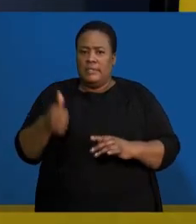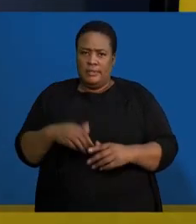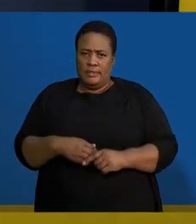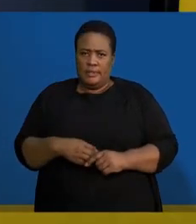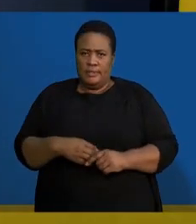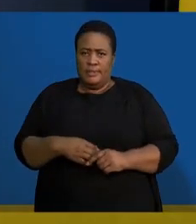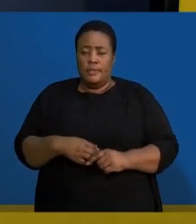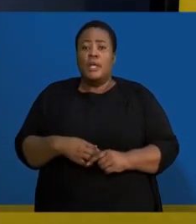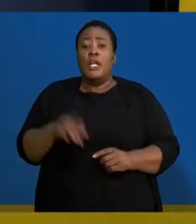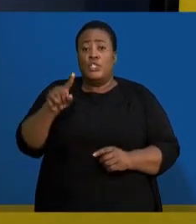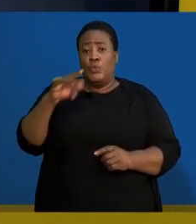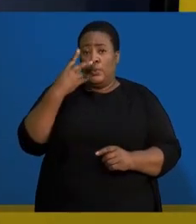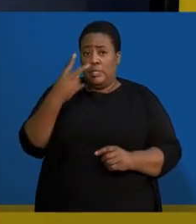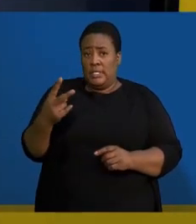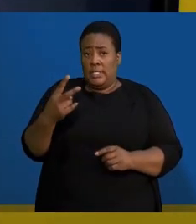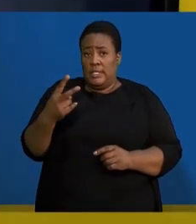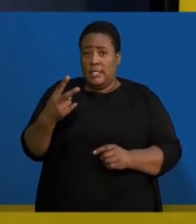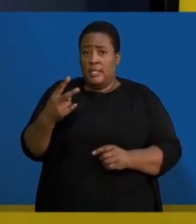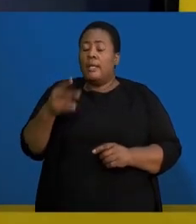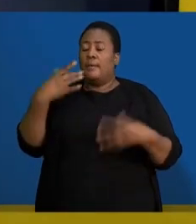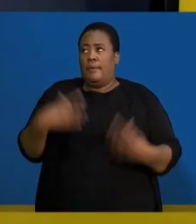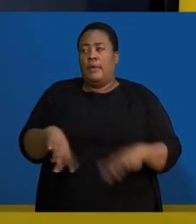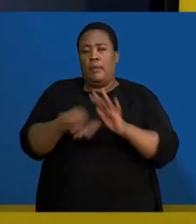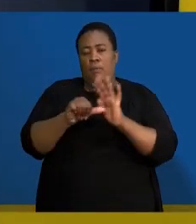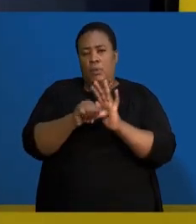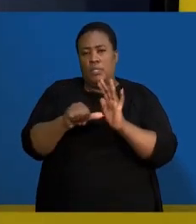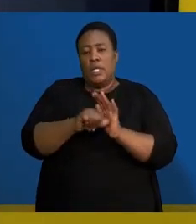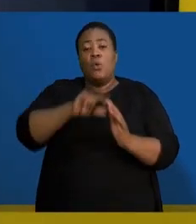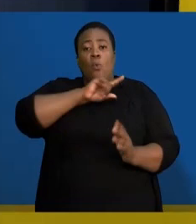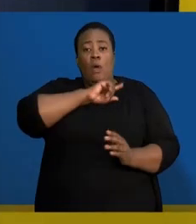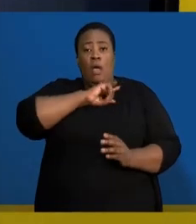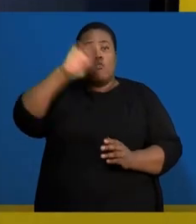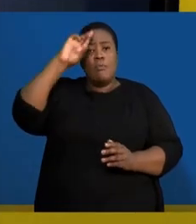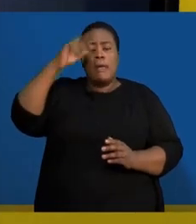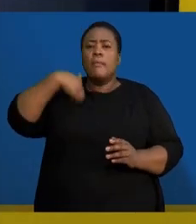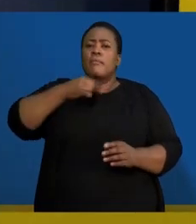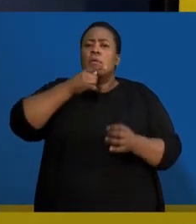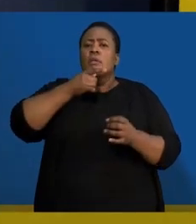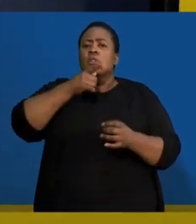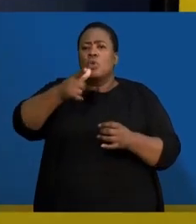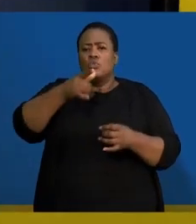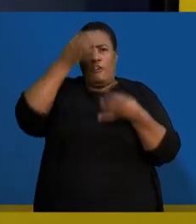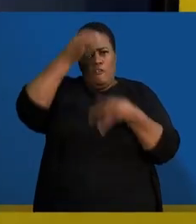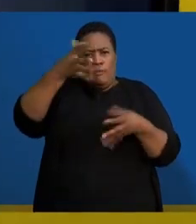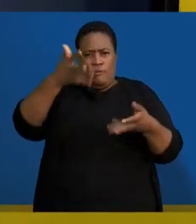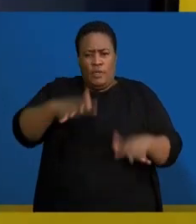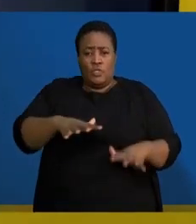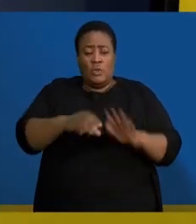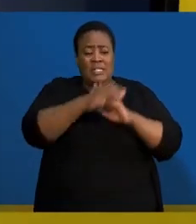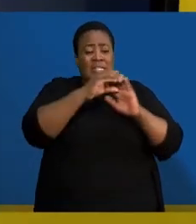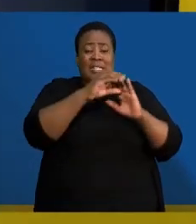guys, as you can see, this is very, very important because remember I told you that for Section A, which